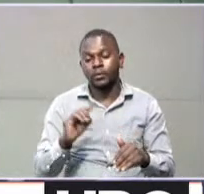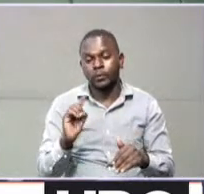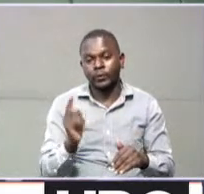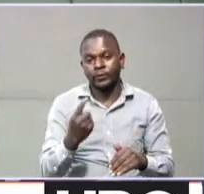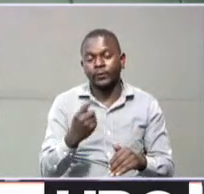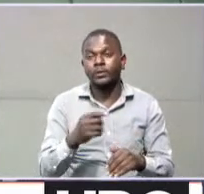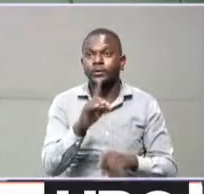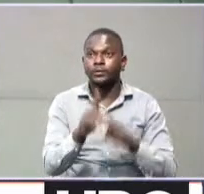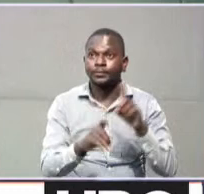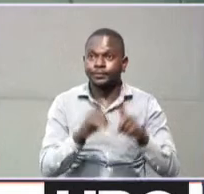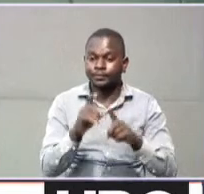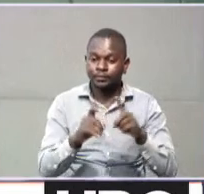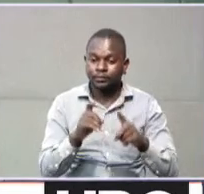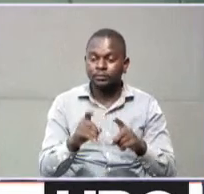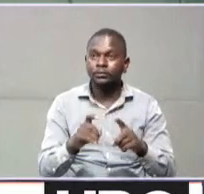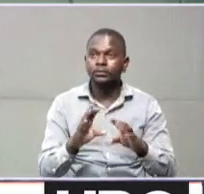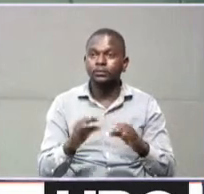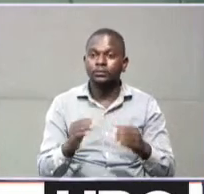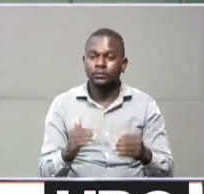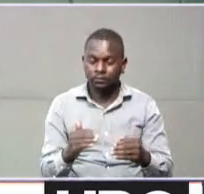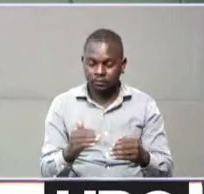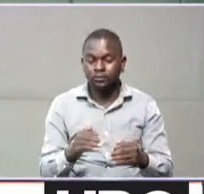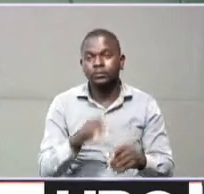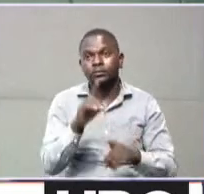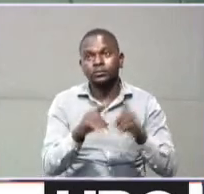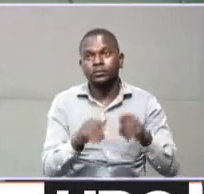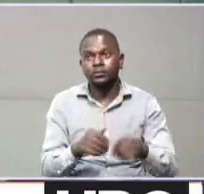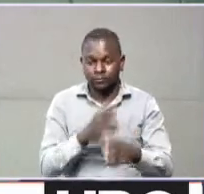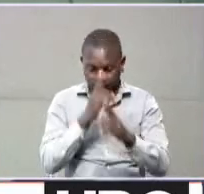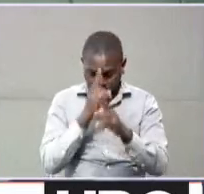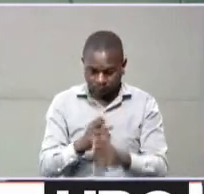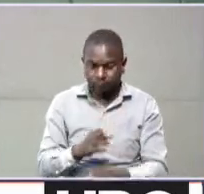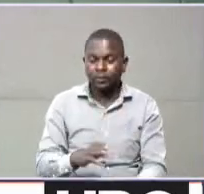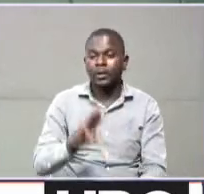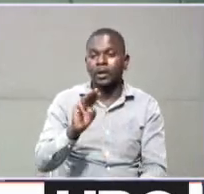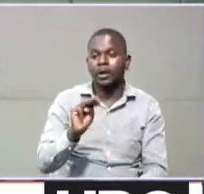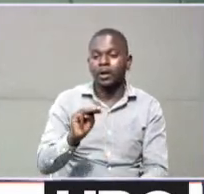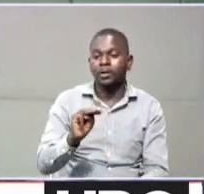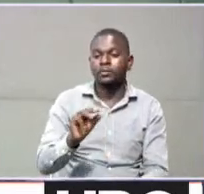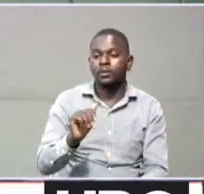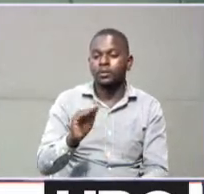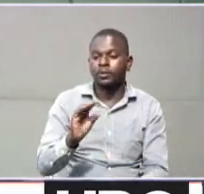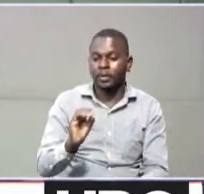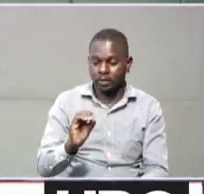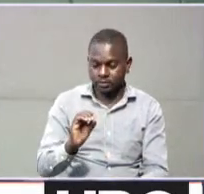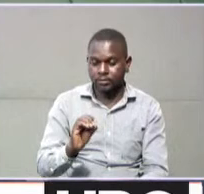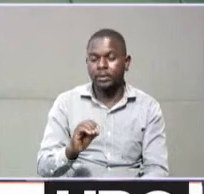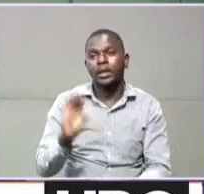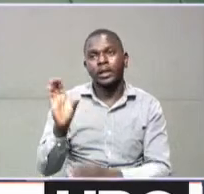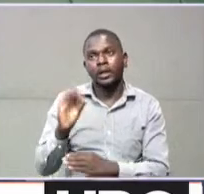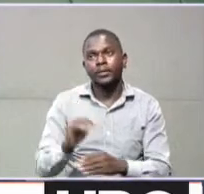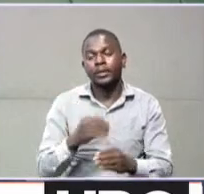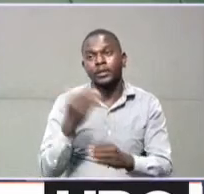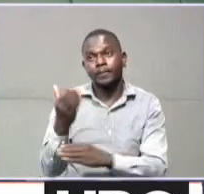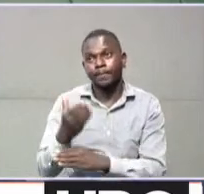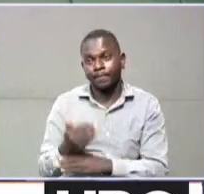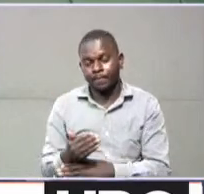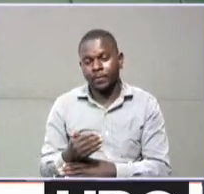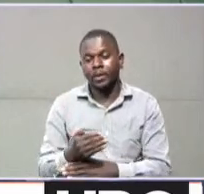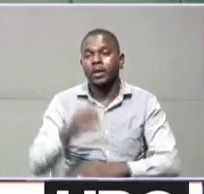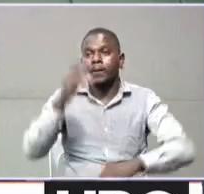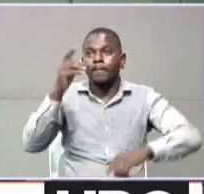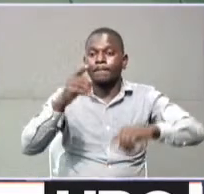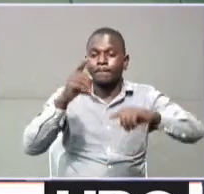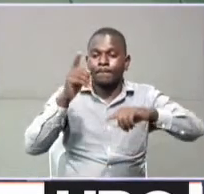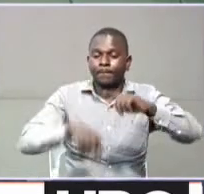question is the question of honorable nobod mao the cabinet minister holding out as party